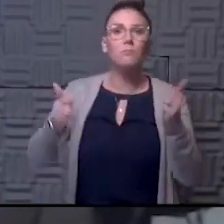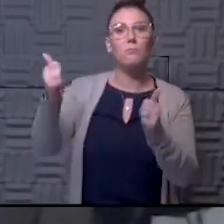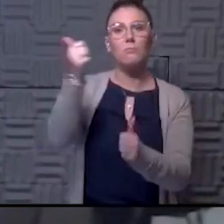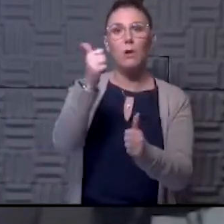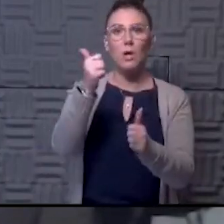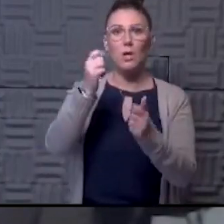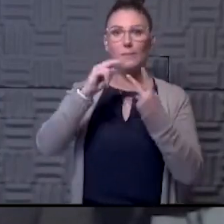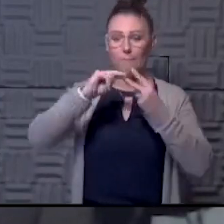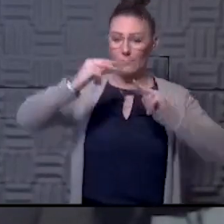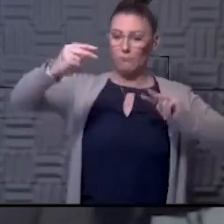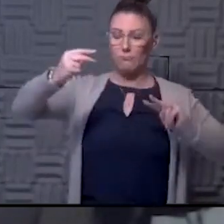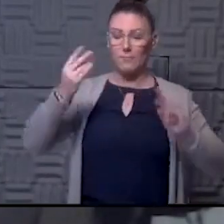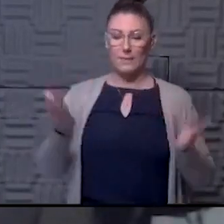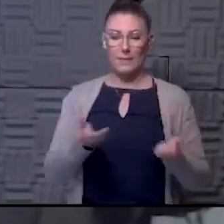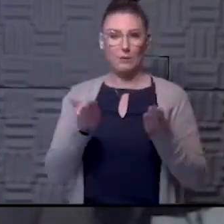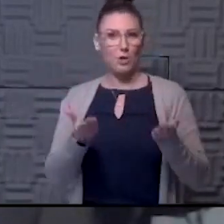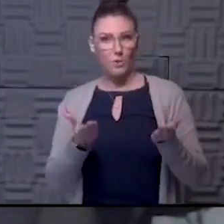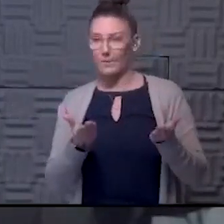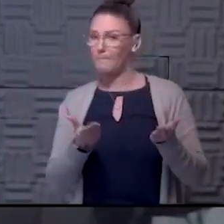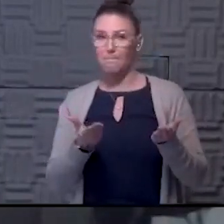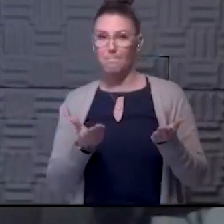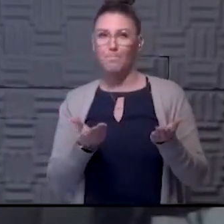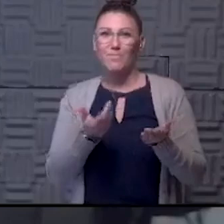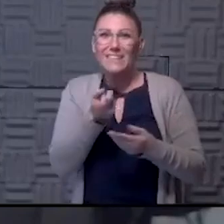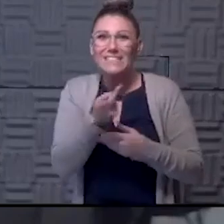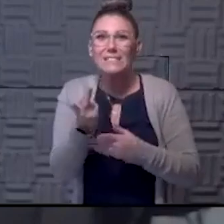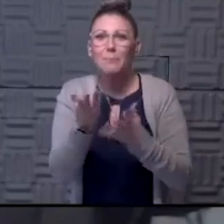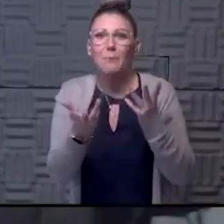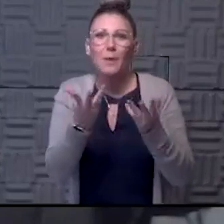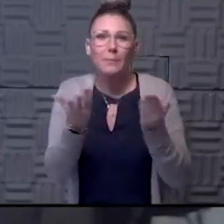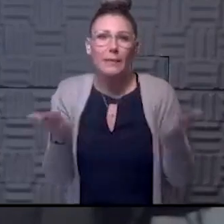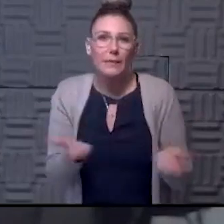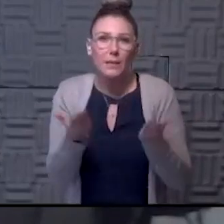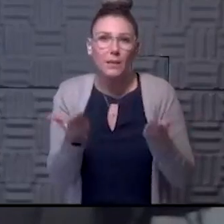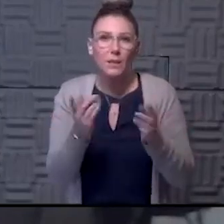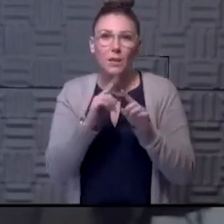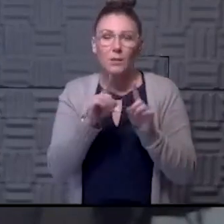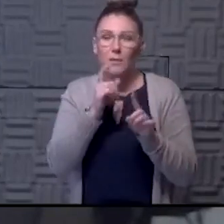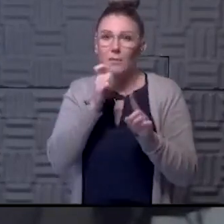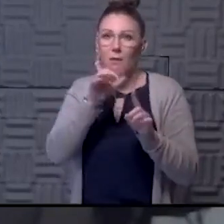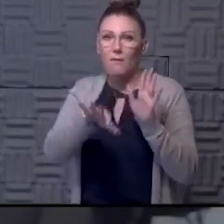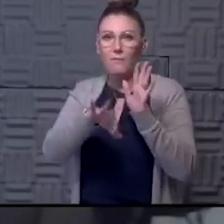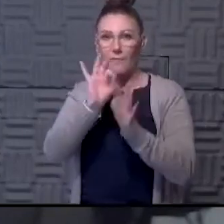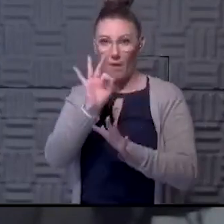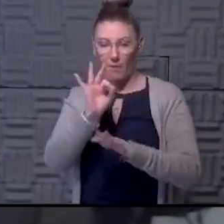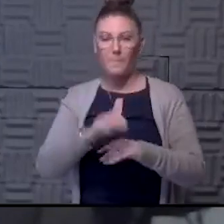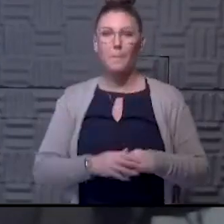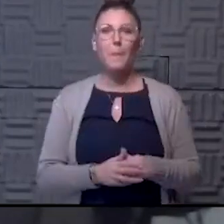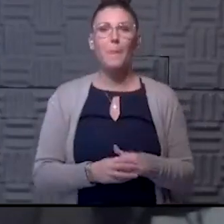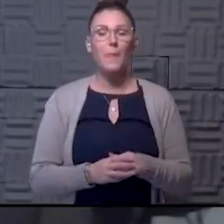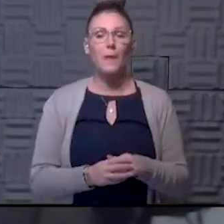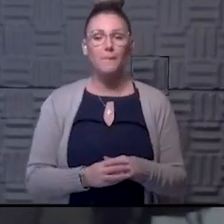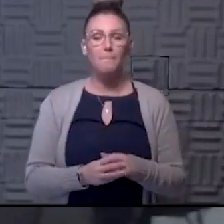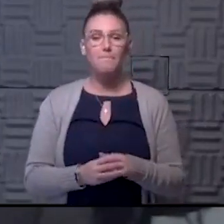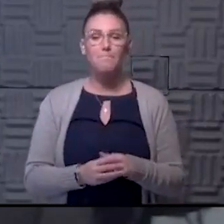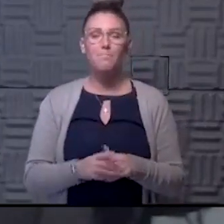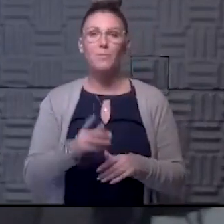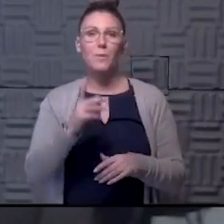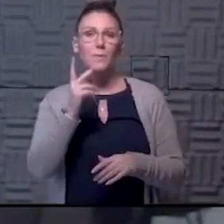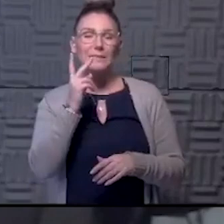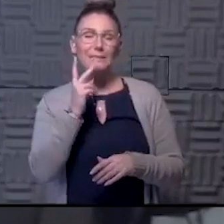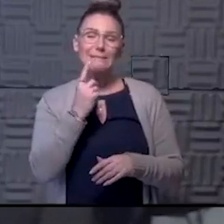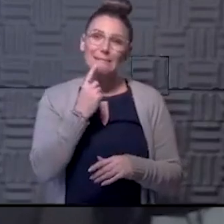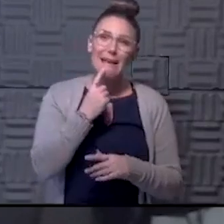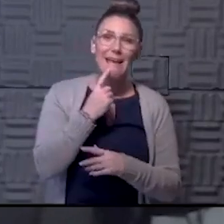at the moment. They some of them may be here. We don't know. We haven't found them. But I would say to be